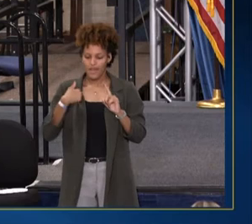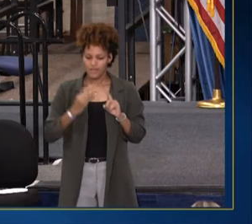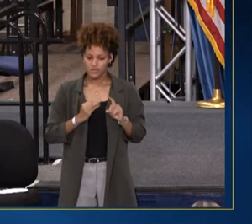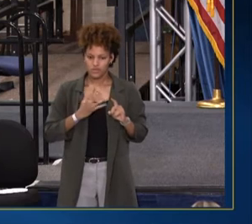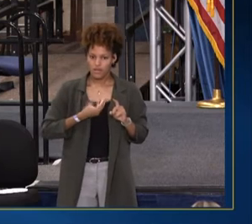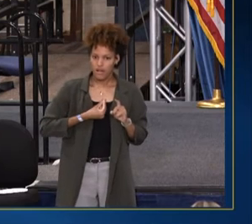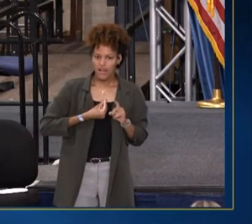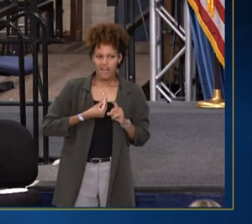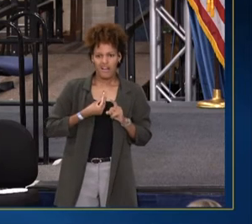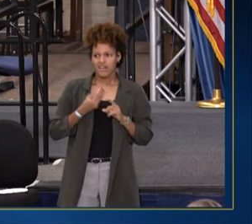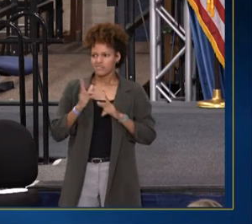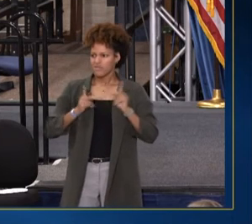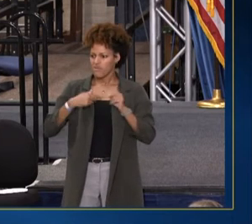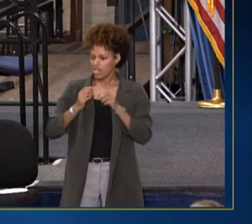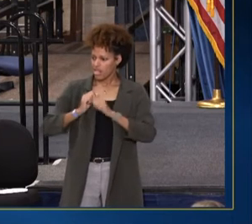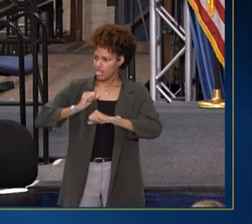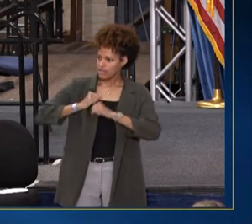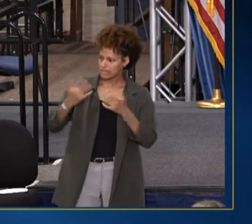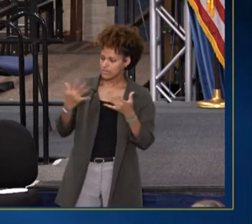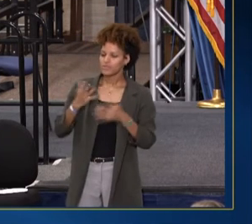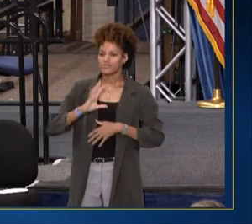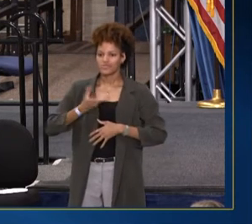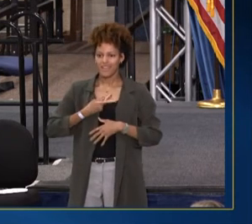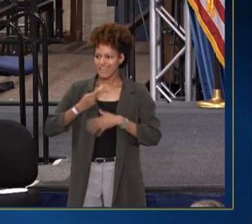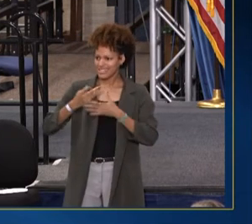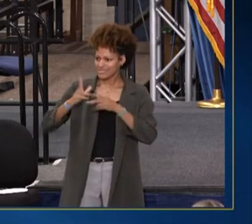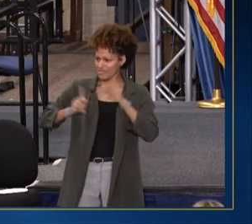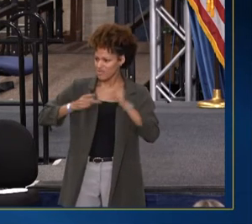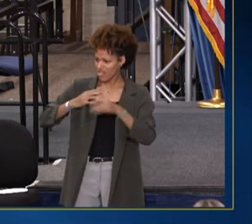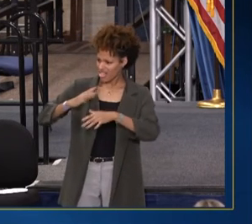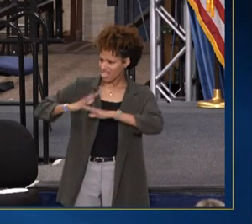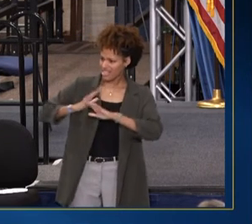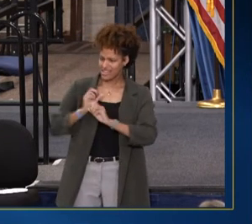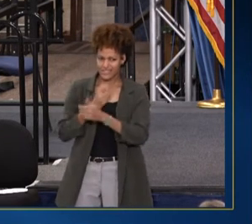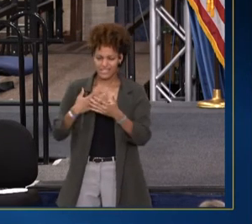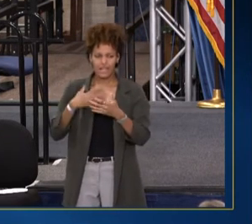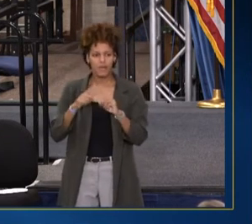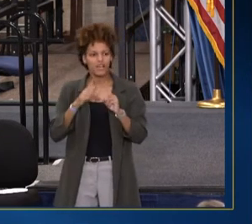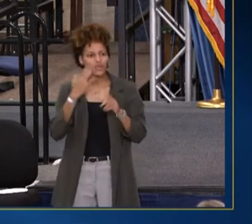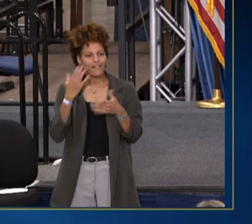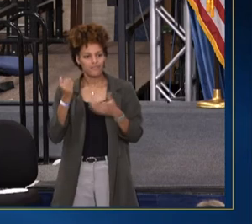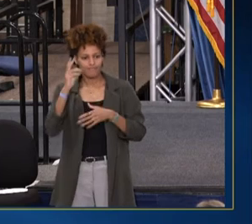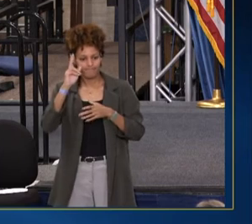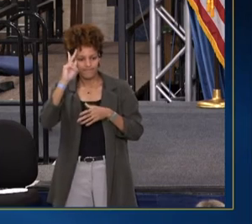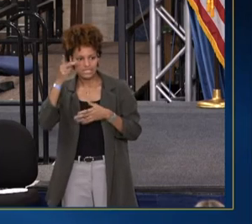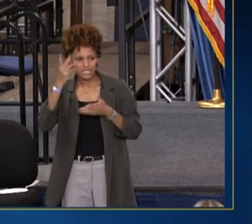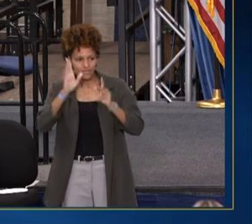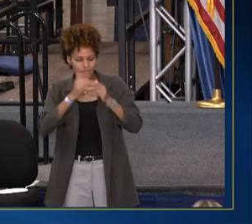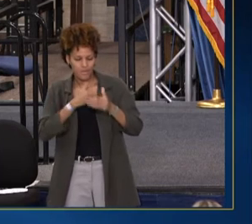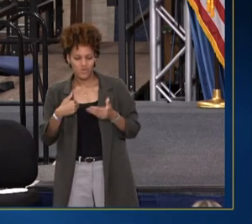transphobic politicians and so many others who are breeding hate.